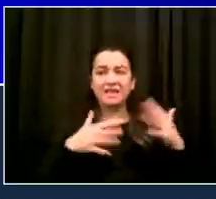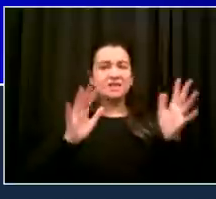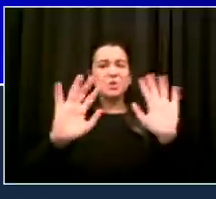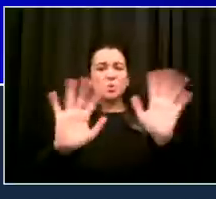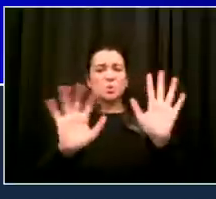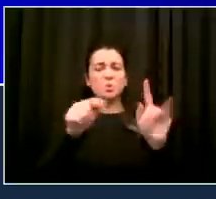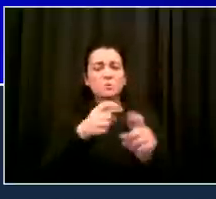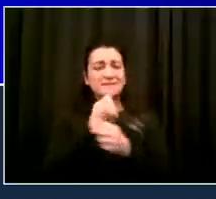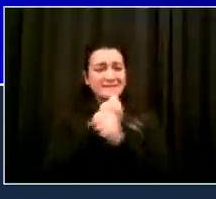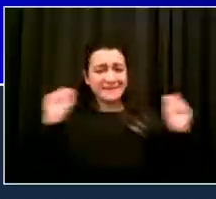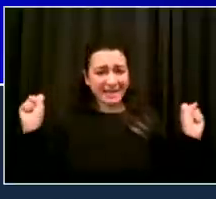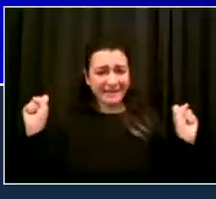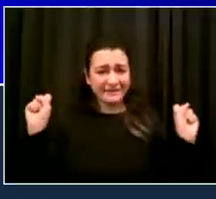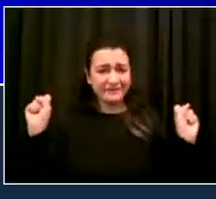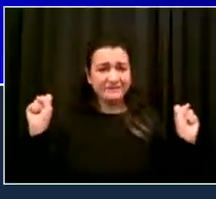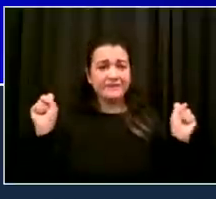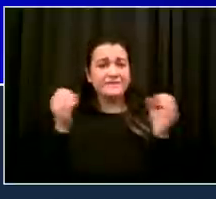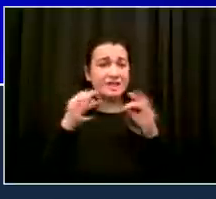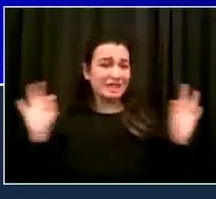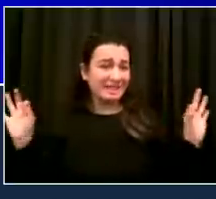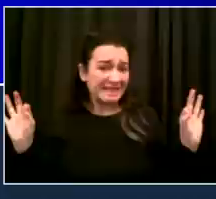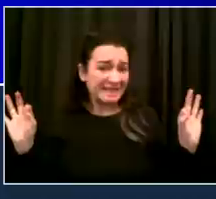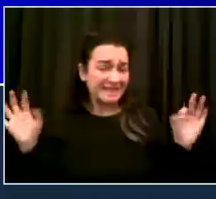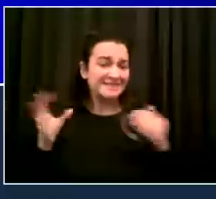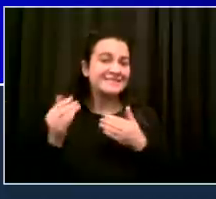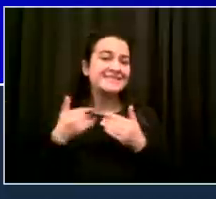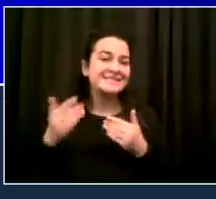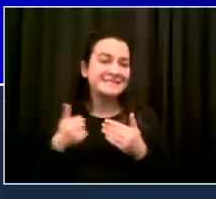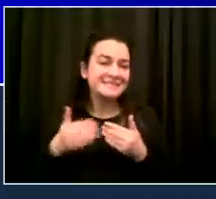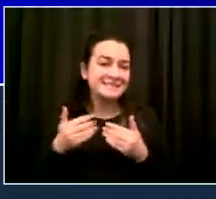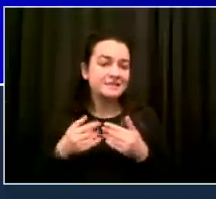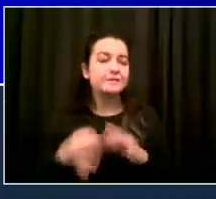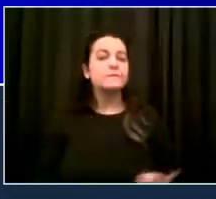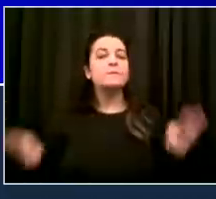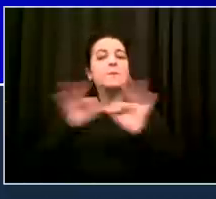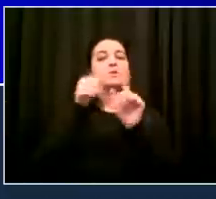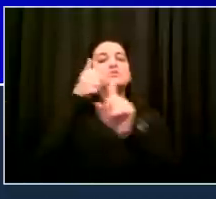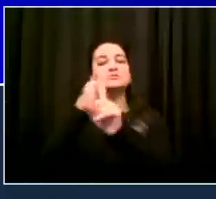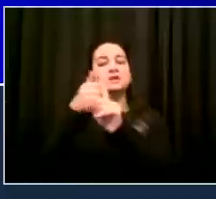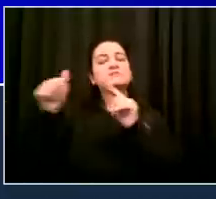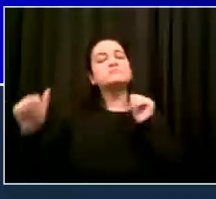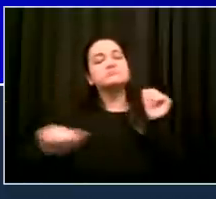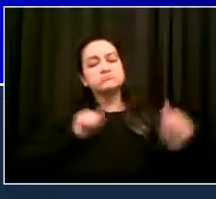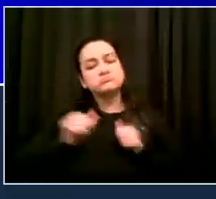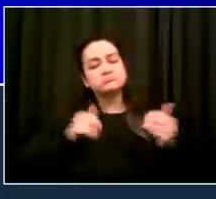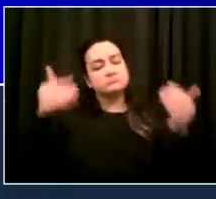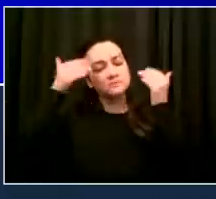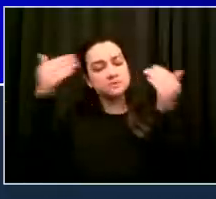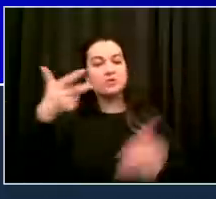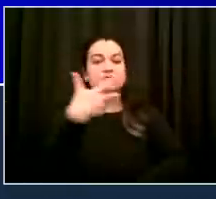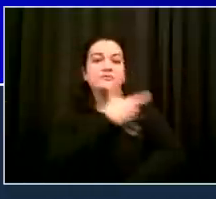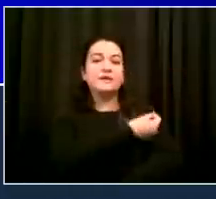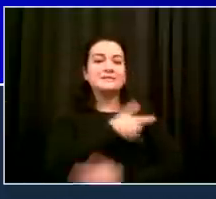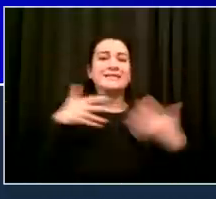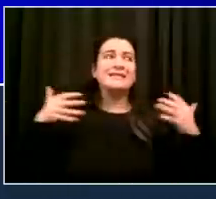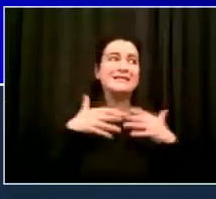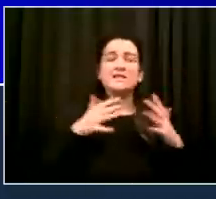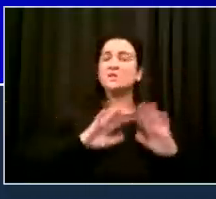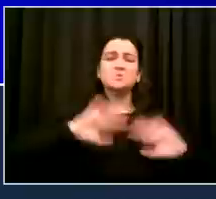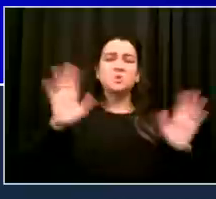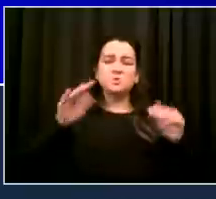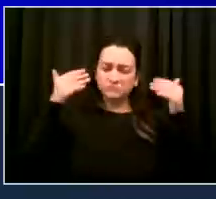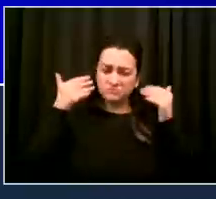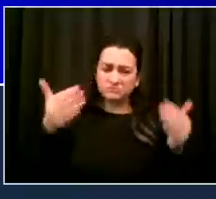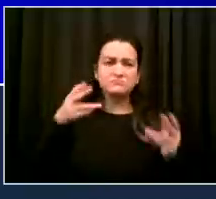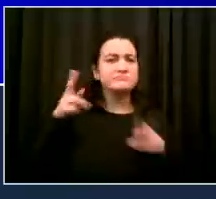vaccinated. Help us do that. We are using trusted voices in our community. We need you to become a trusted voice